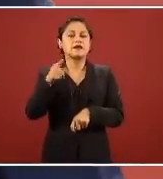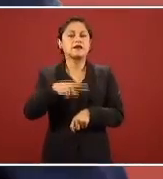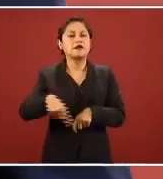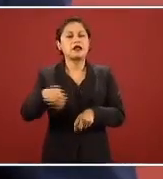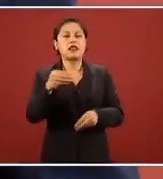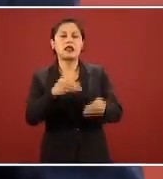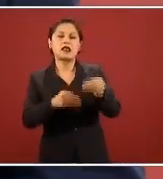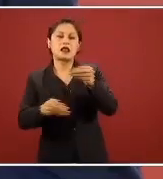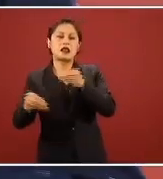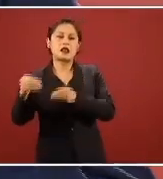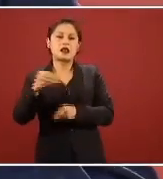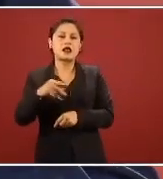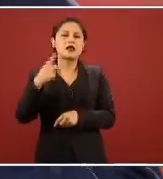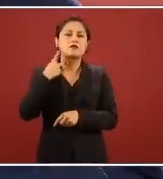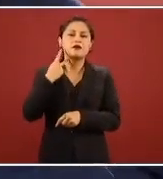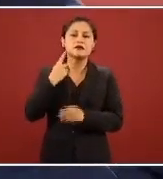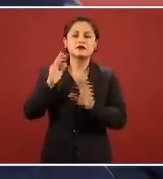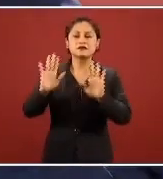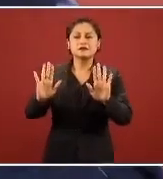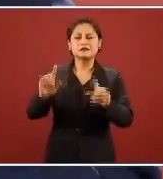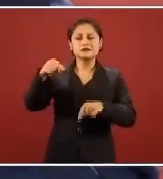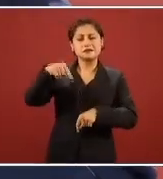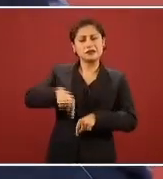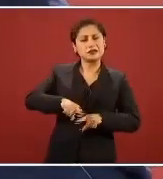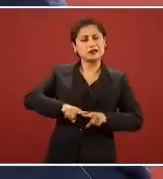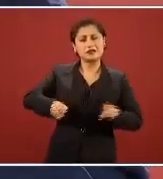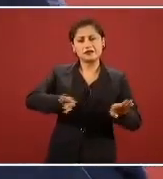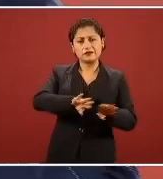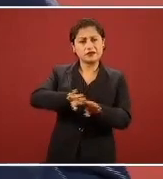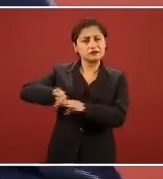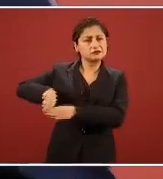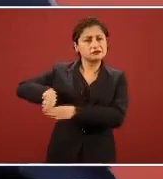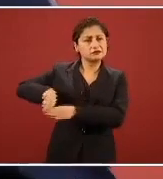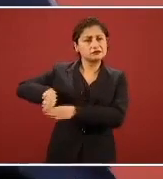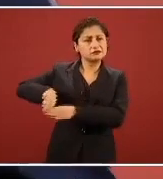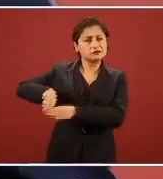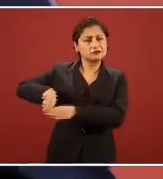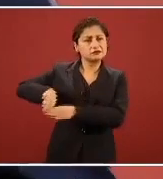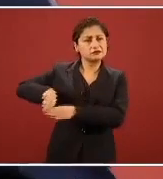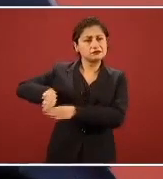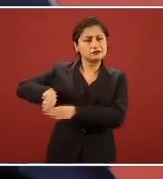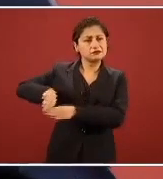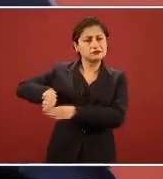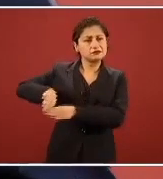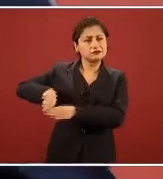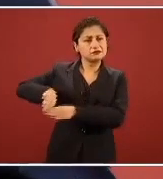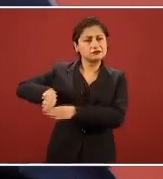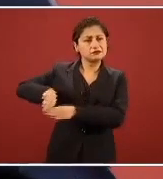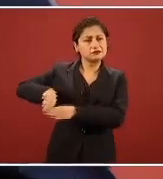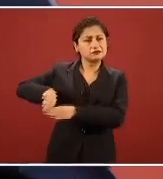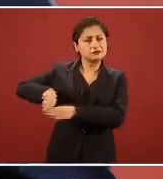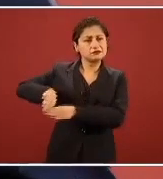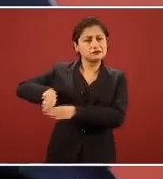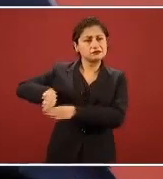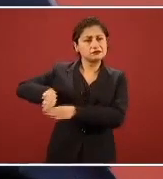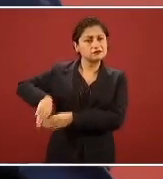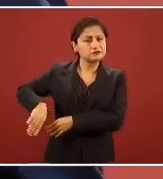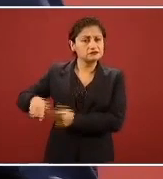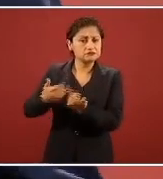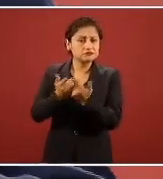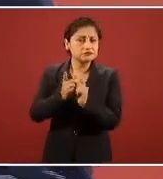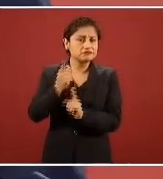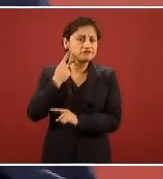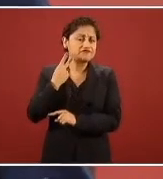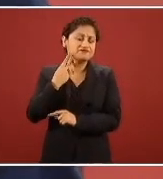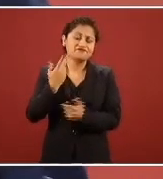it amiably. Y aquí es otra cosa. And here no we're talking about a different thing. We do not get involved in party